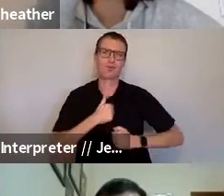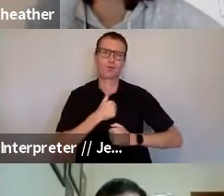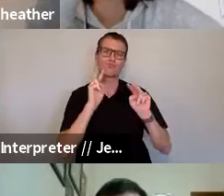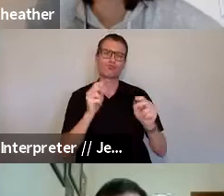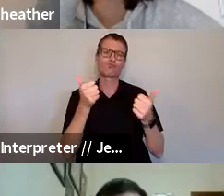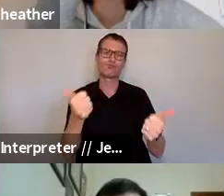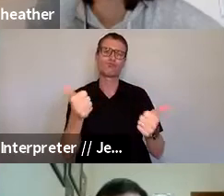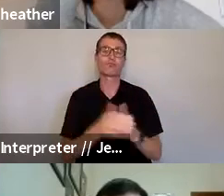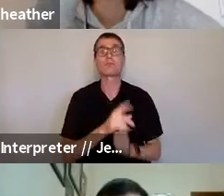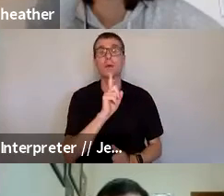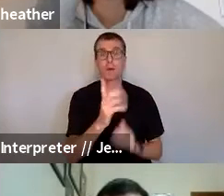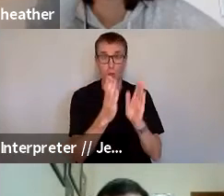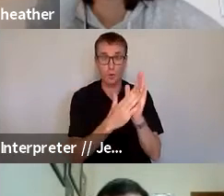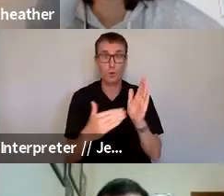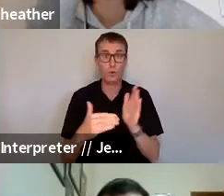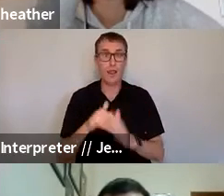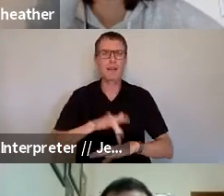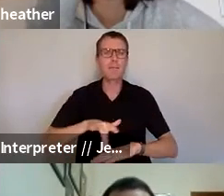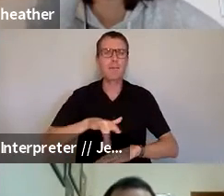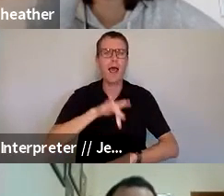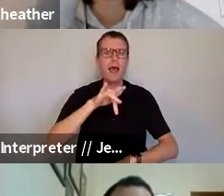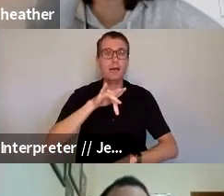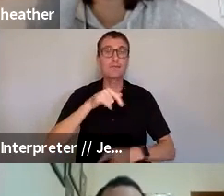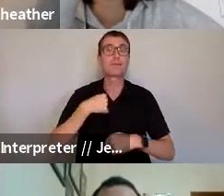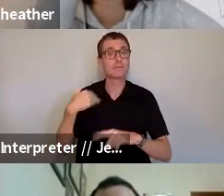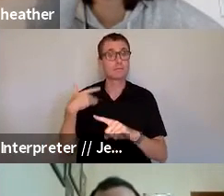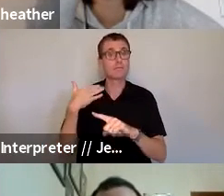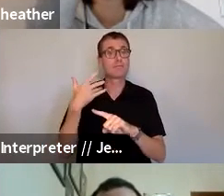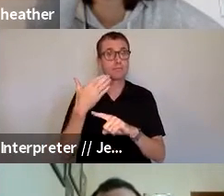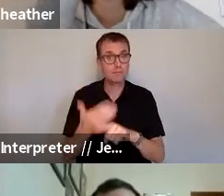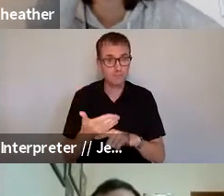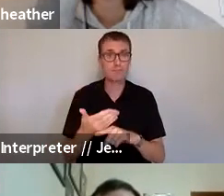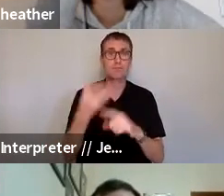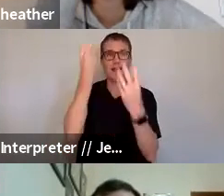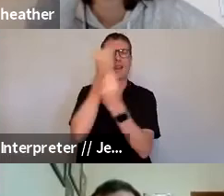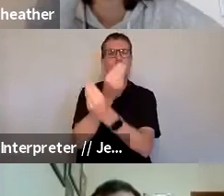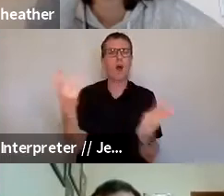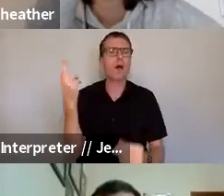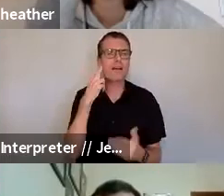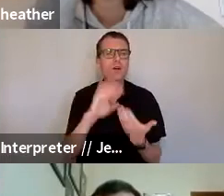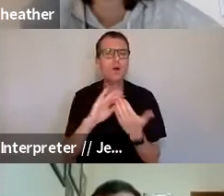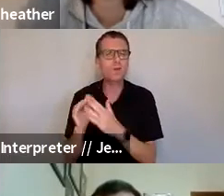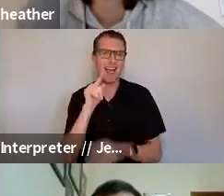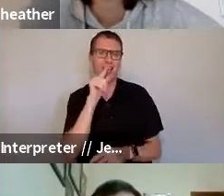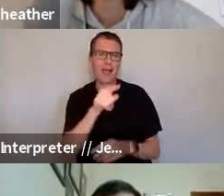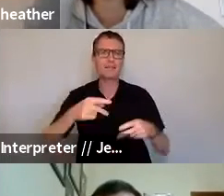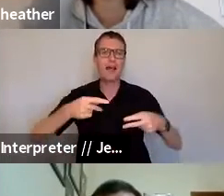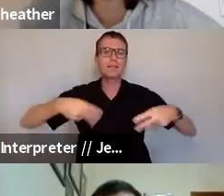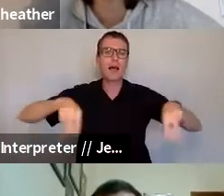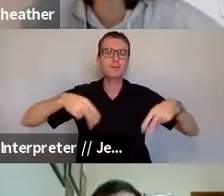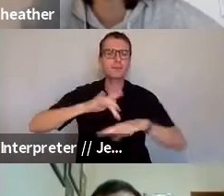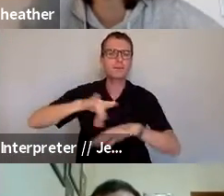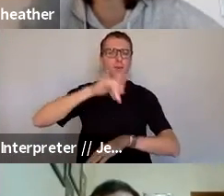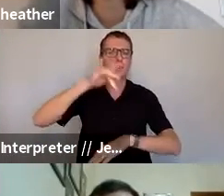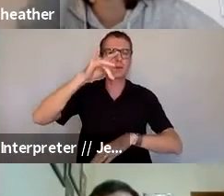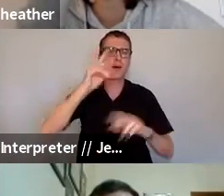been making sure through platform interpreting that deaf people are aware about these visual events, so they don't need an interpreter to facilitate